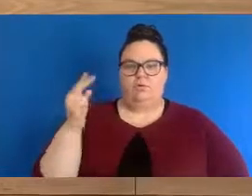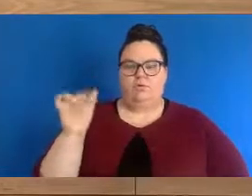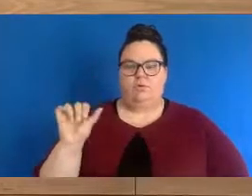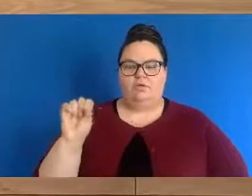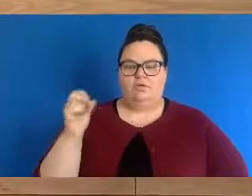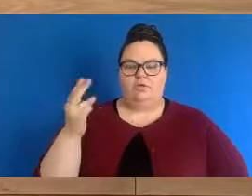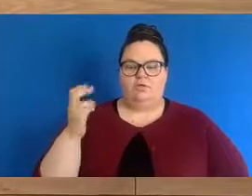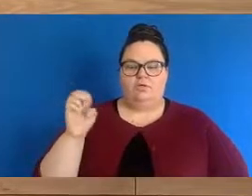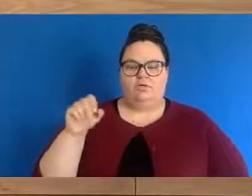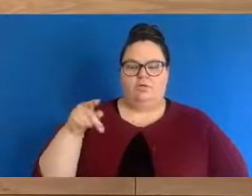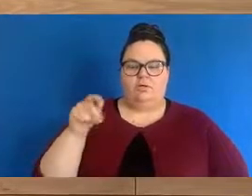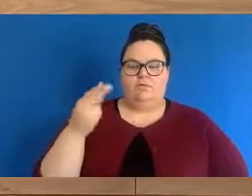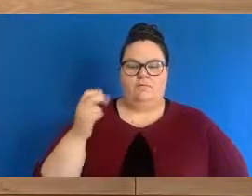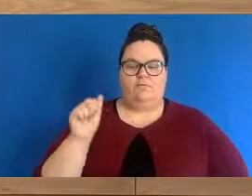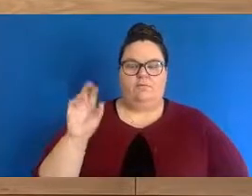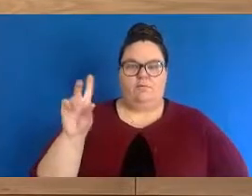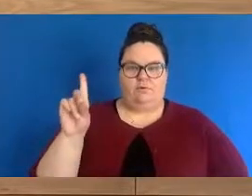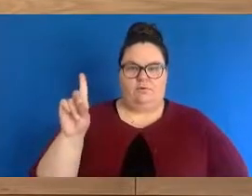Health.